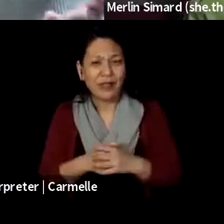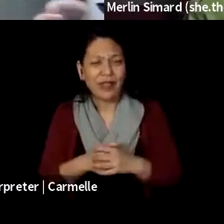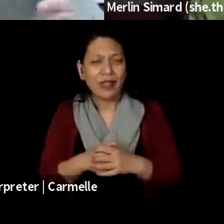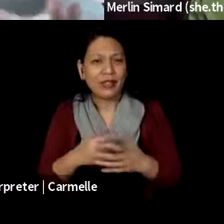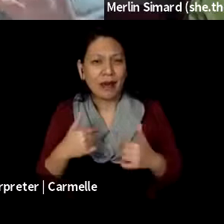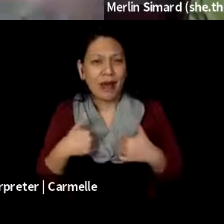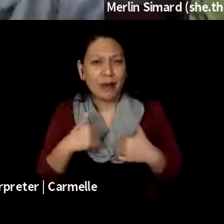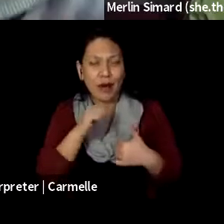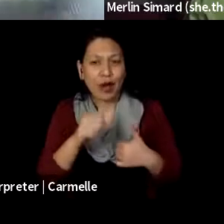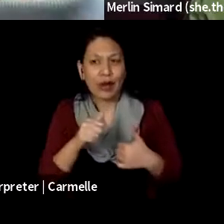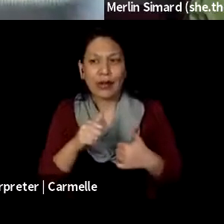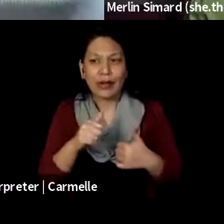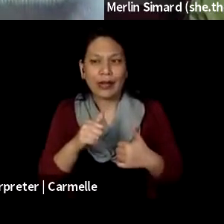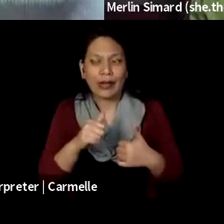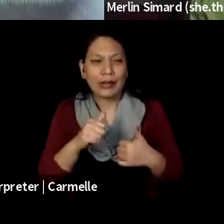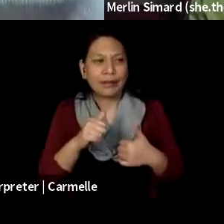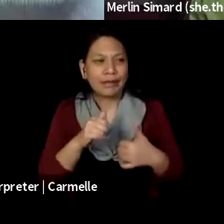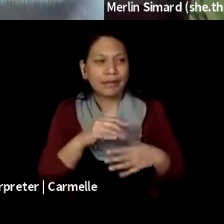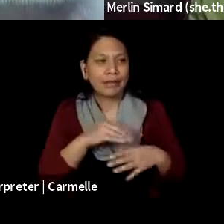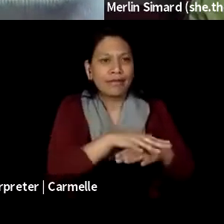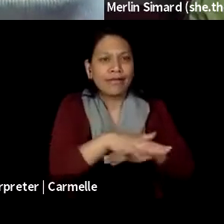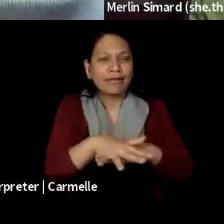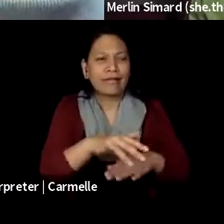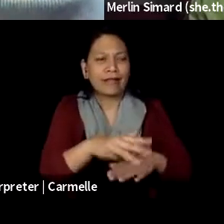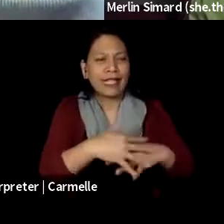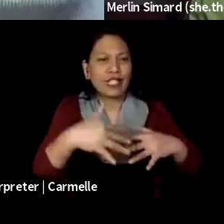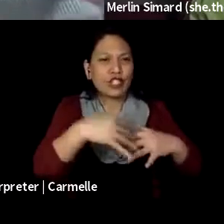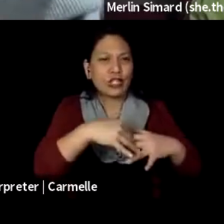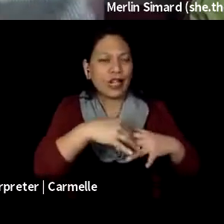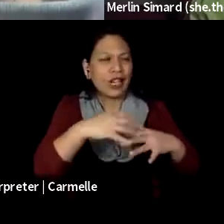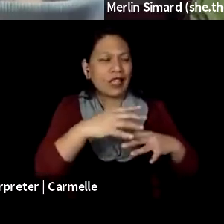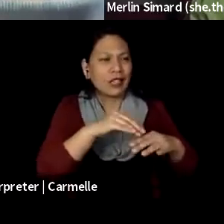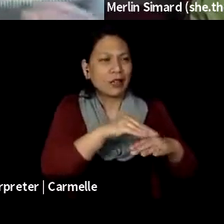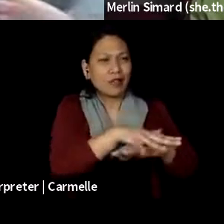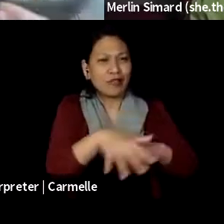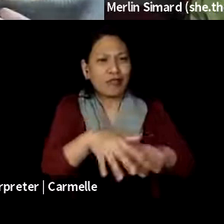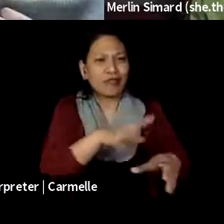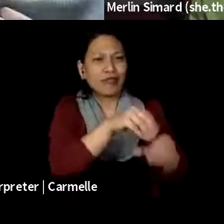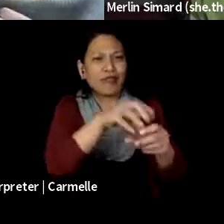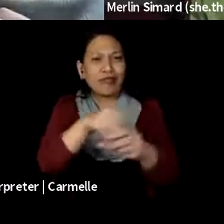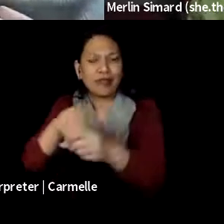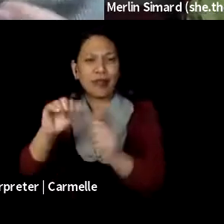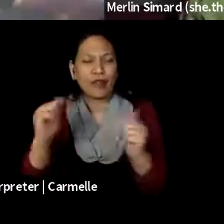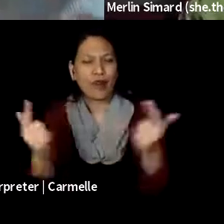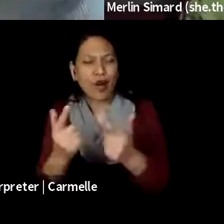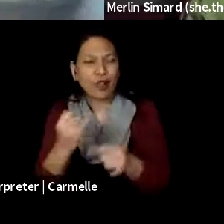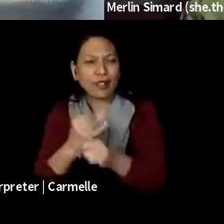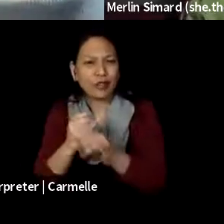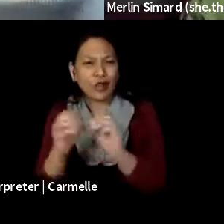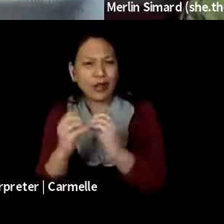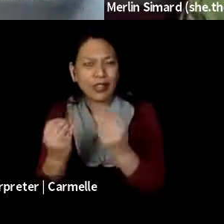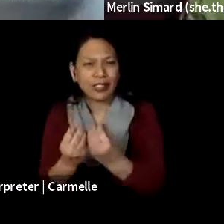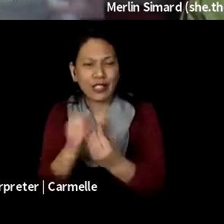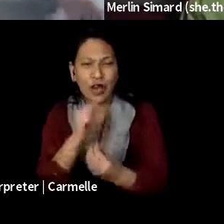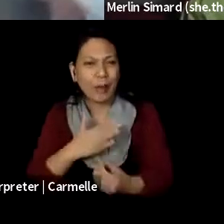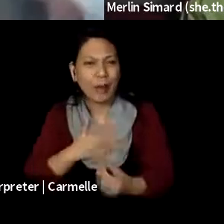into a space, I'm not going to indigenize an institution, right? Like, I can't do that. That's not my job. And I don't want to do